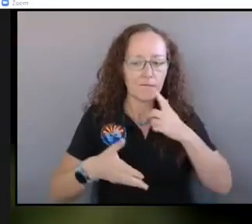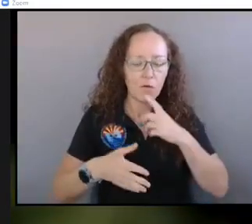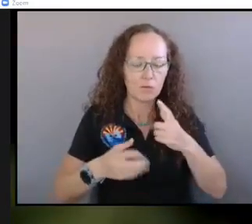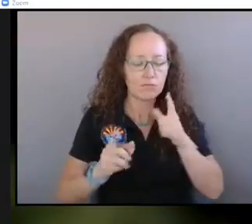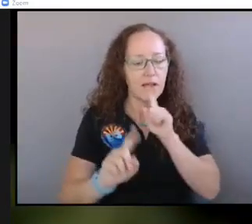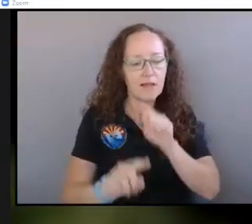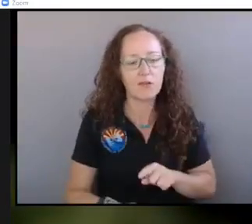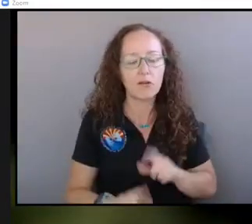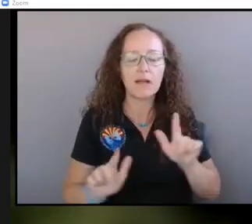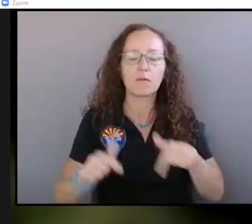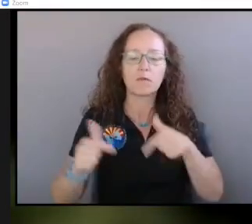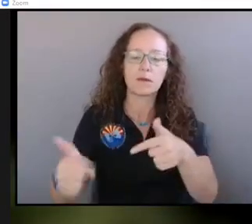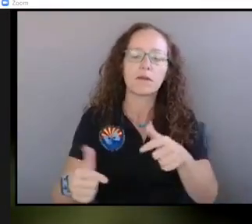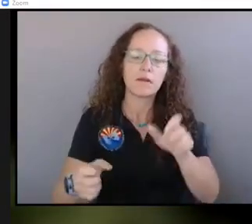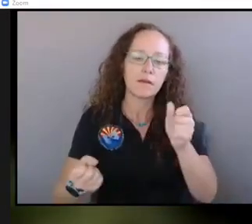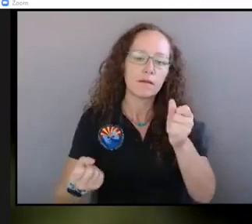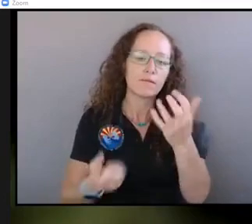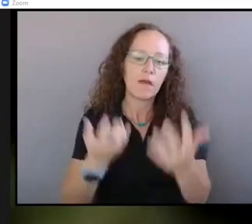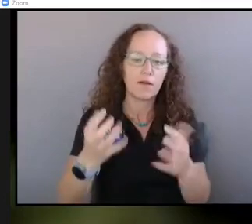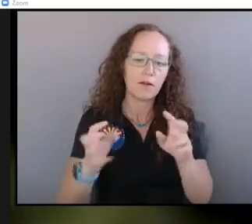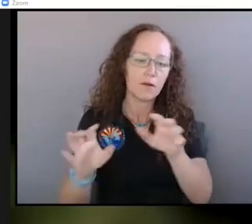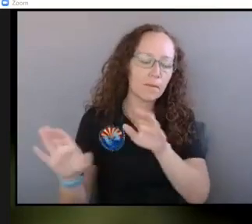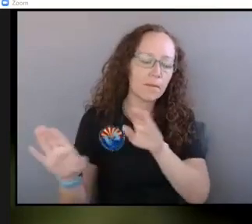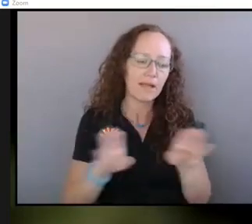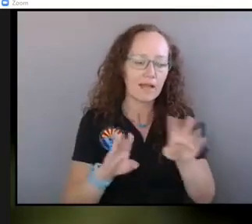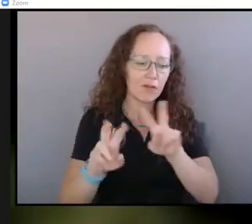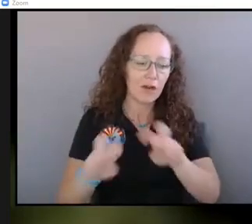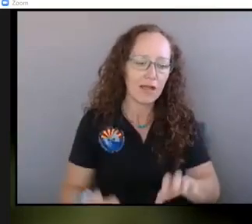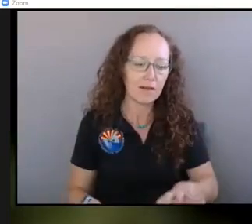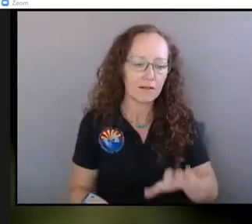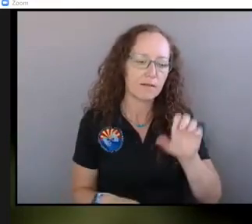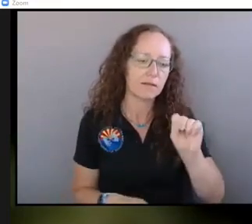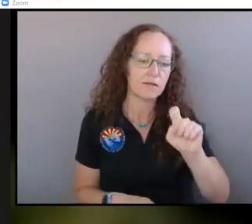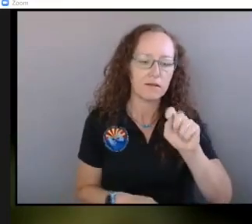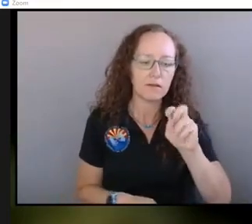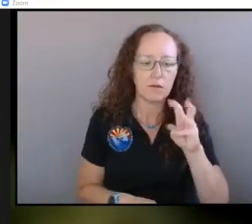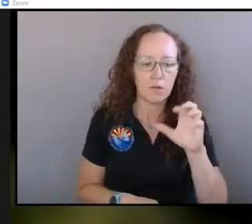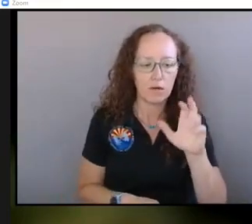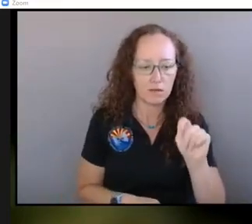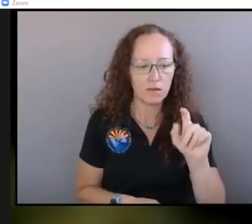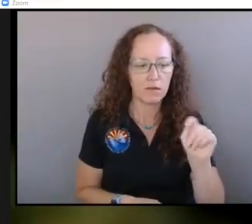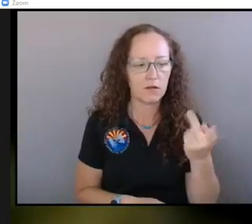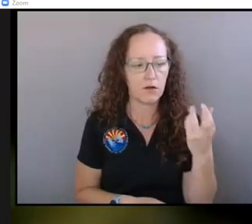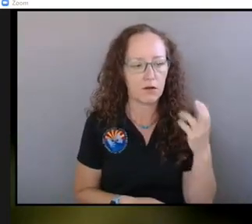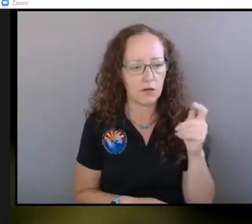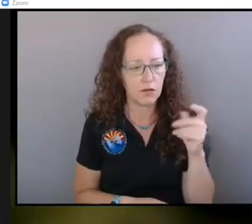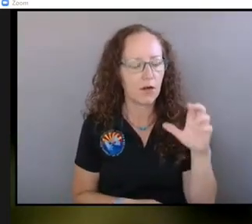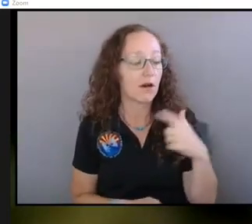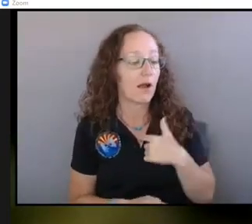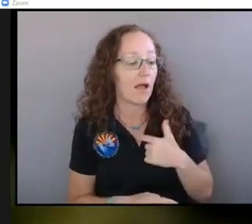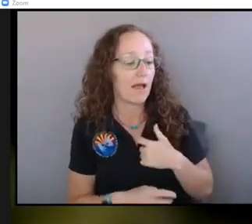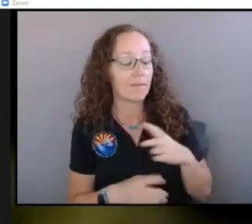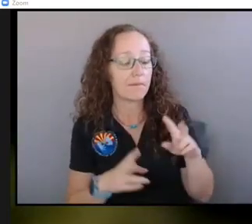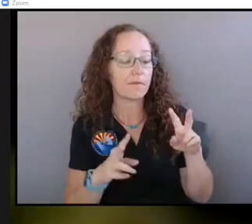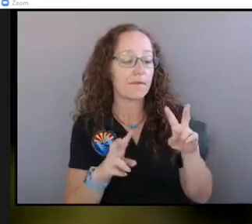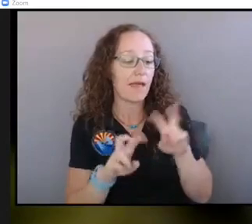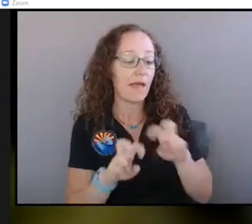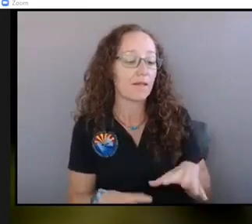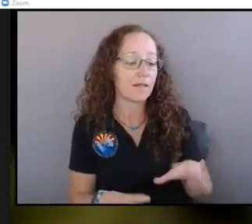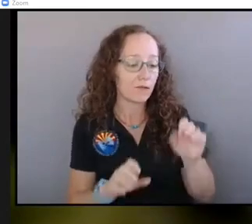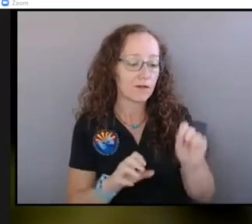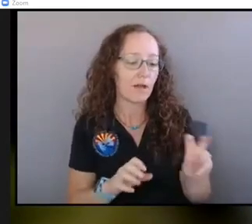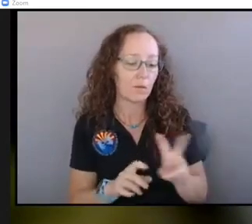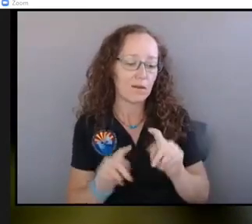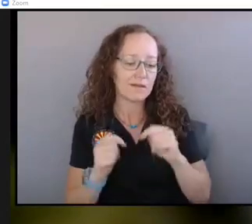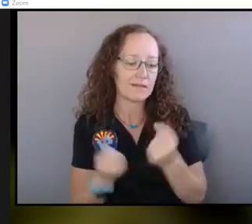Good evening, Stuart Turner. I'm the fire behavior analyst for Southwest Team 1. As a fire behavior analyst, I predict what the fire is going to do, where it's